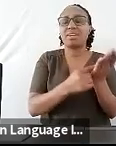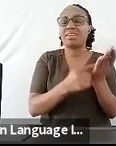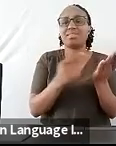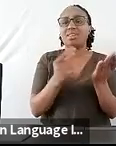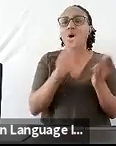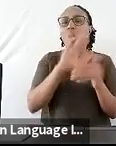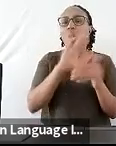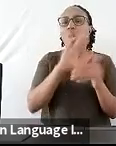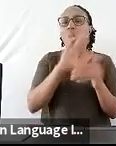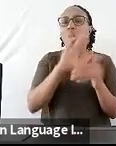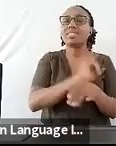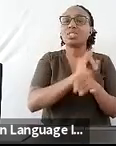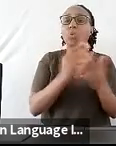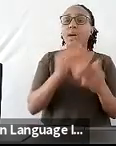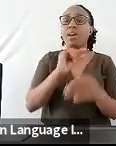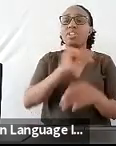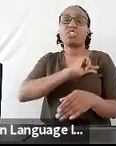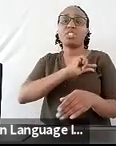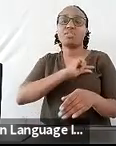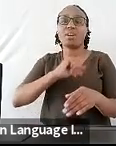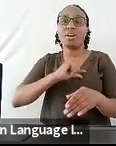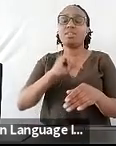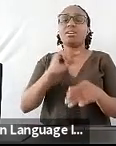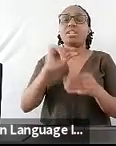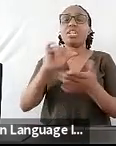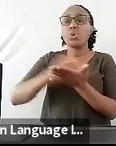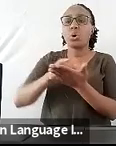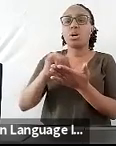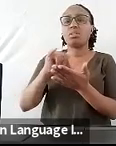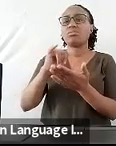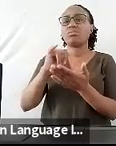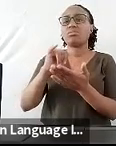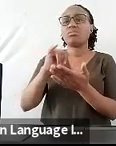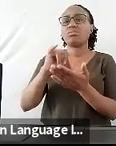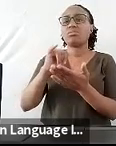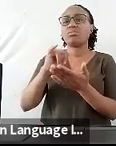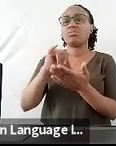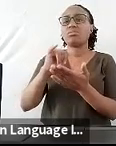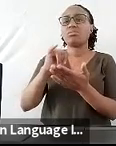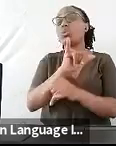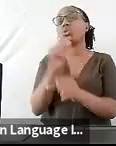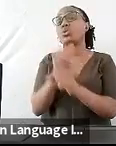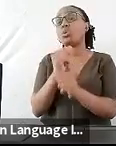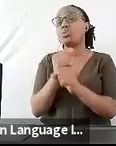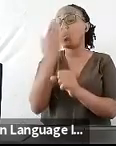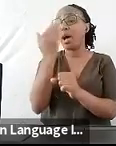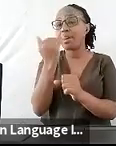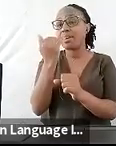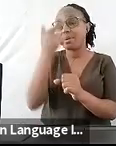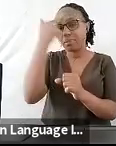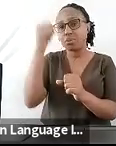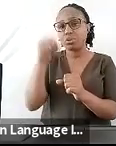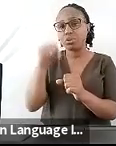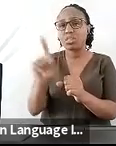are in whatever. So you wouldn't have been able to get those jobs because you wouldn't have been able to A, get a visa that allows you to volunteer, B, you know, the